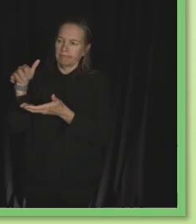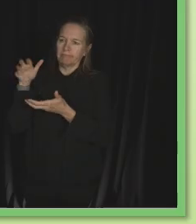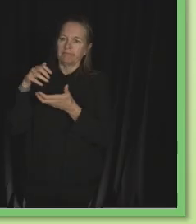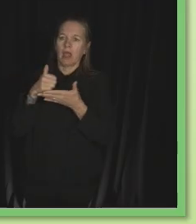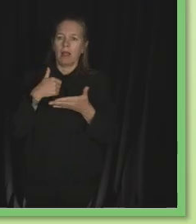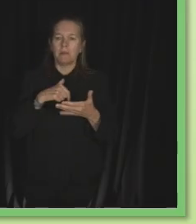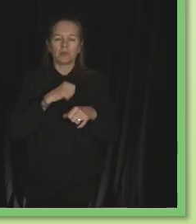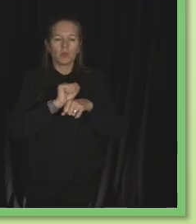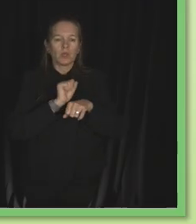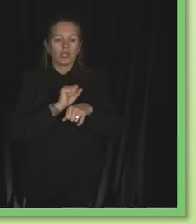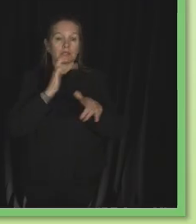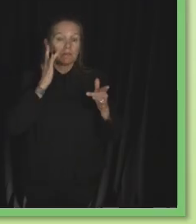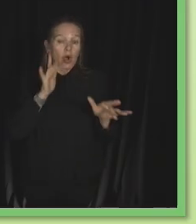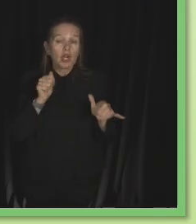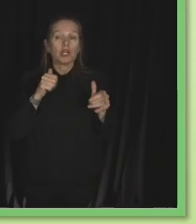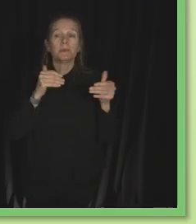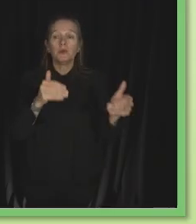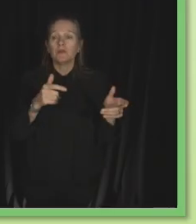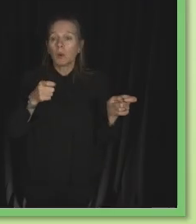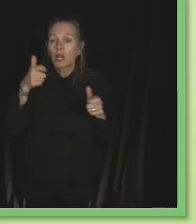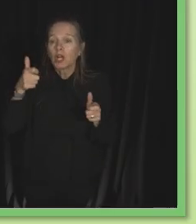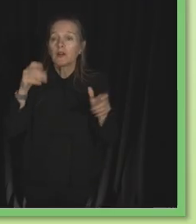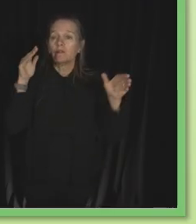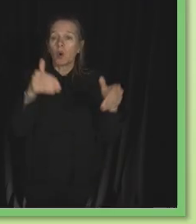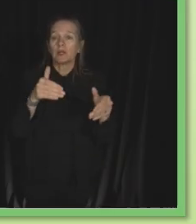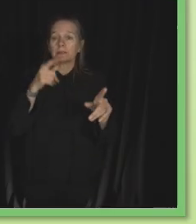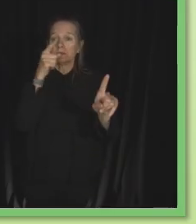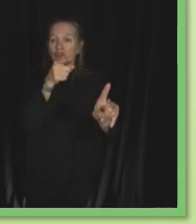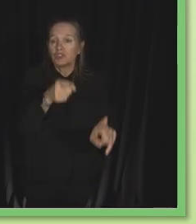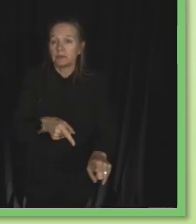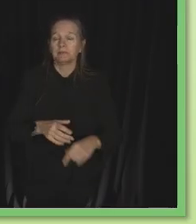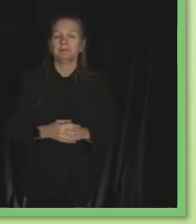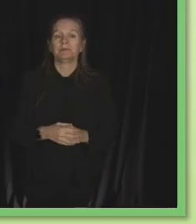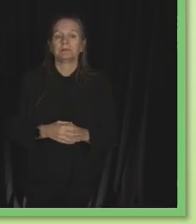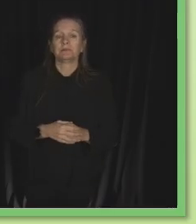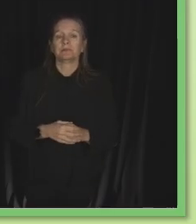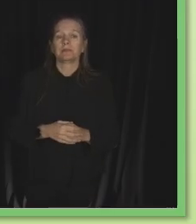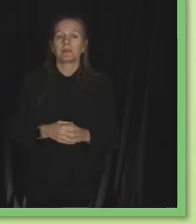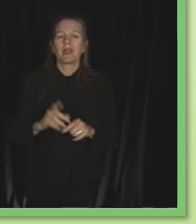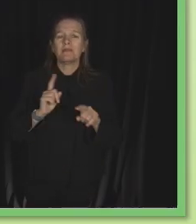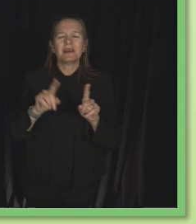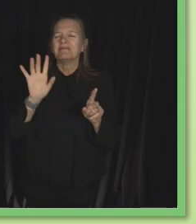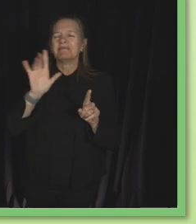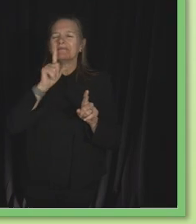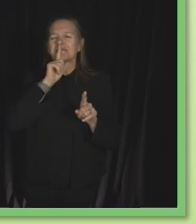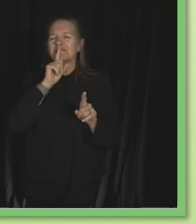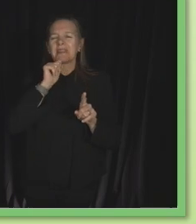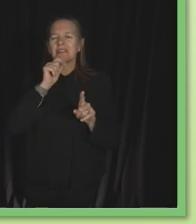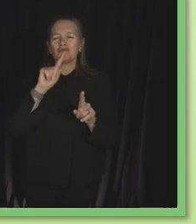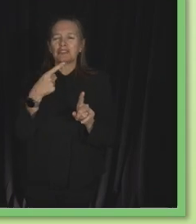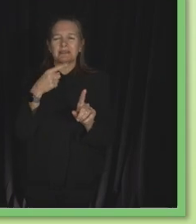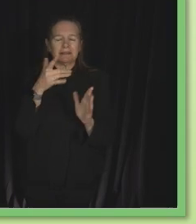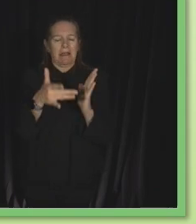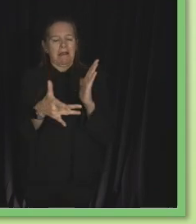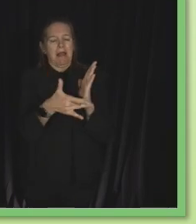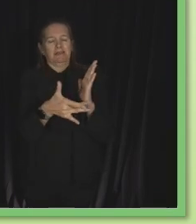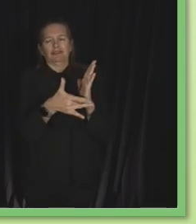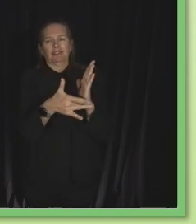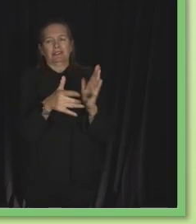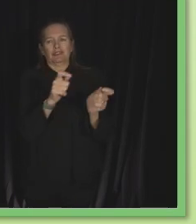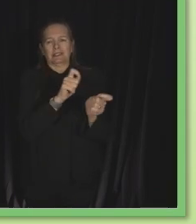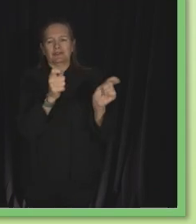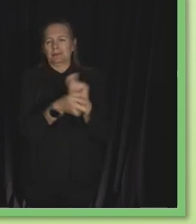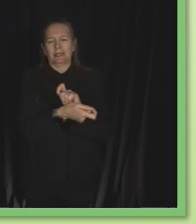move quicker, and stay focused on the mission. But this isn't just about a technology transformation, it's also a cultural one.